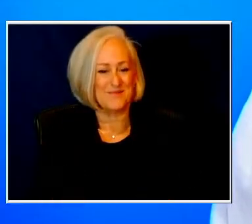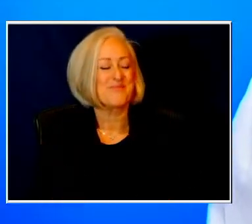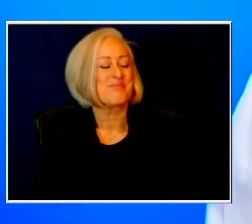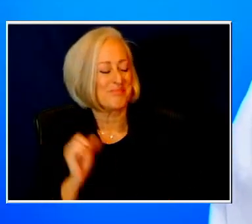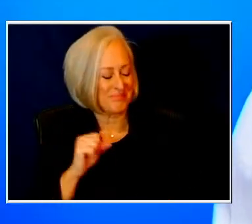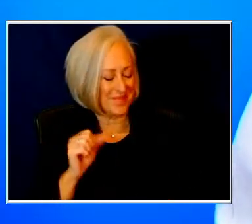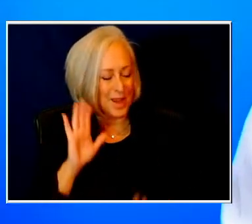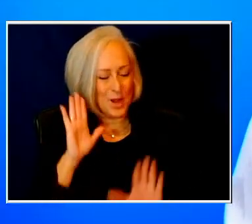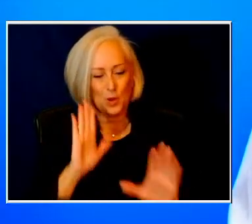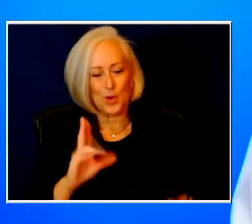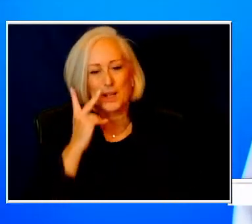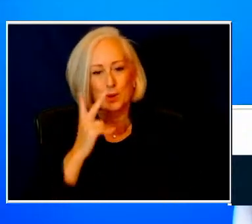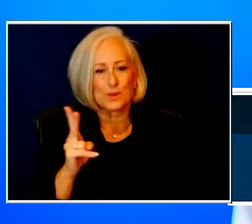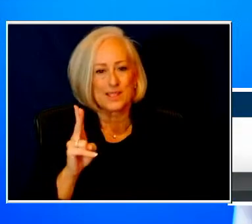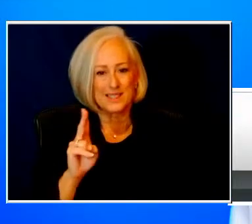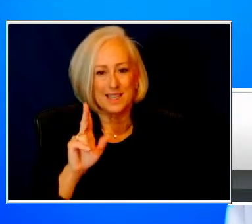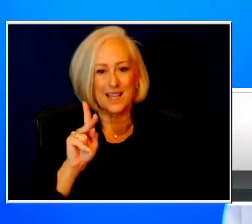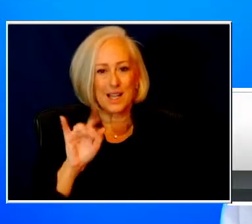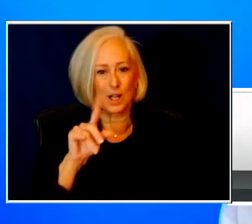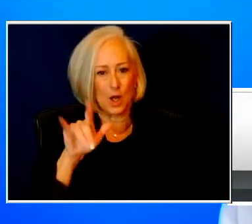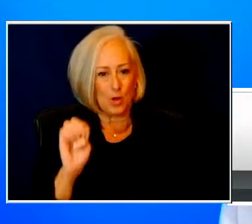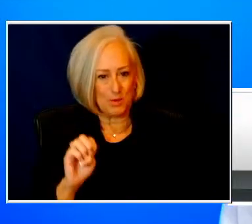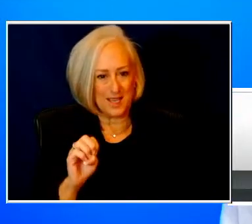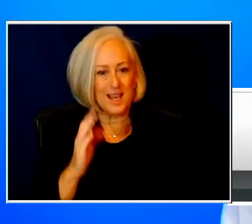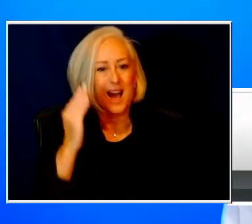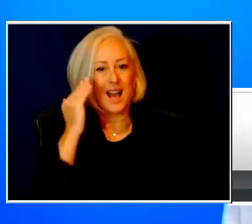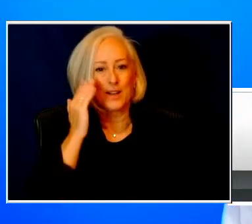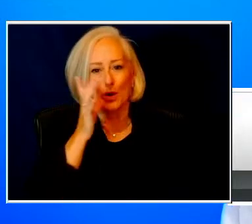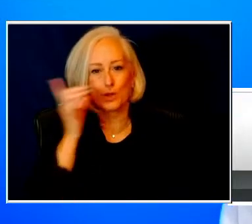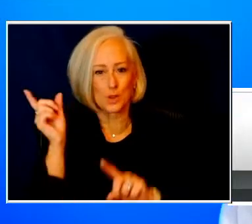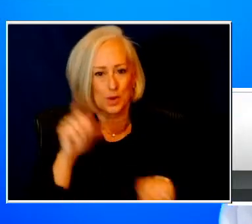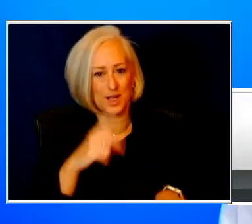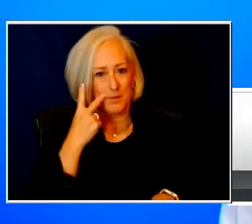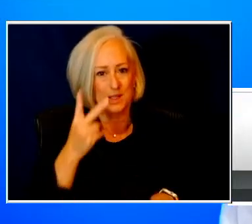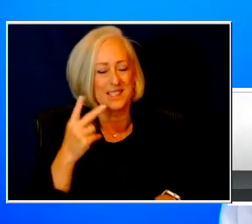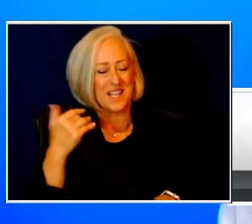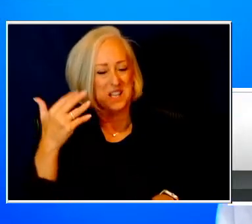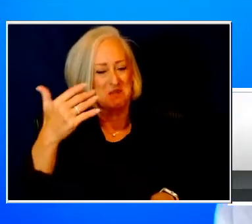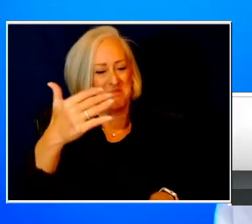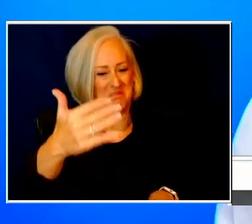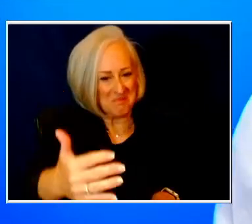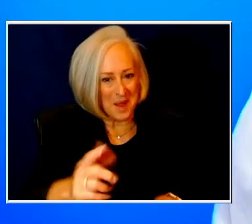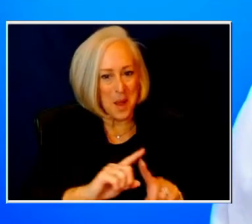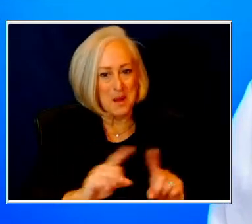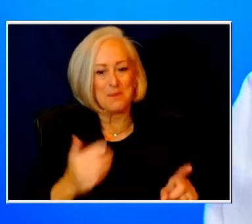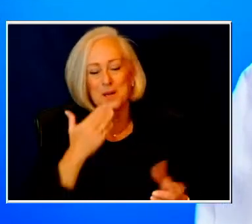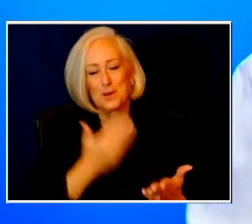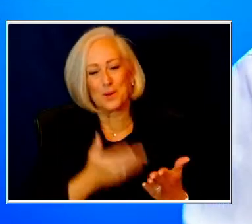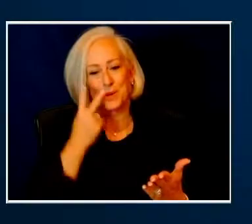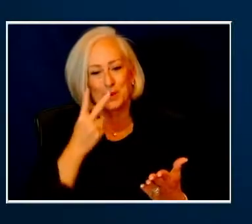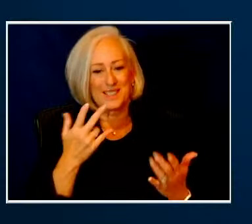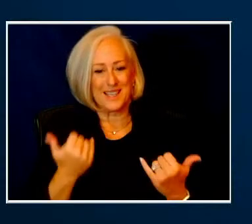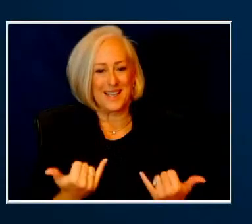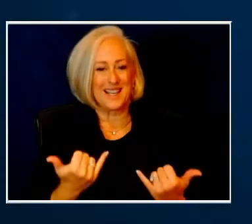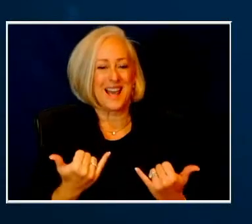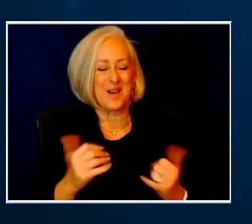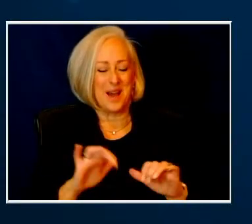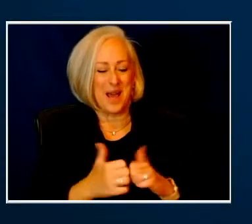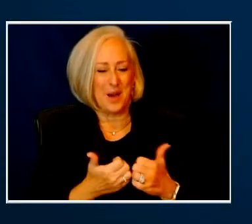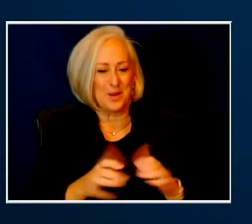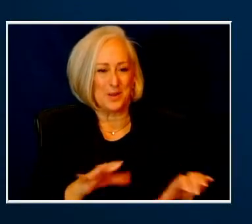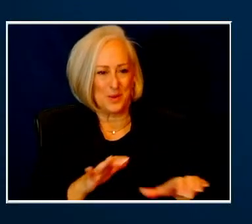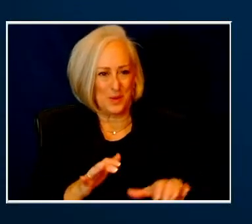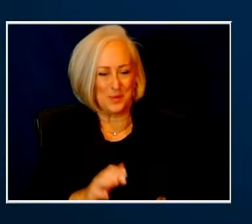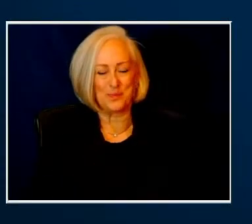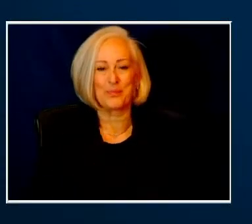I hope, I know she's coming in to see us at some point in the future, but it's great to see how she's doing at home now. All right, so